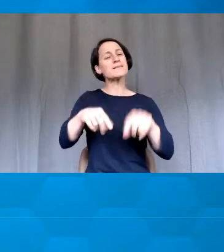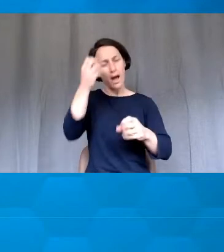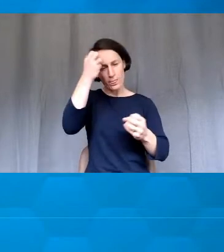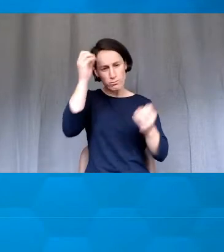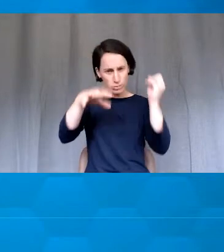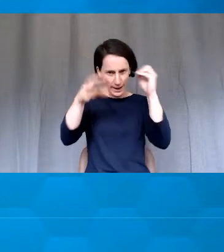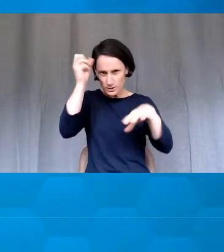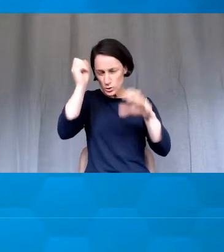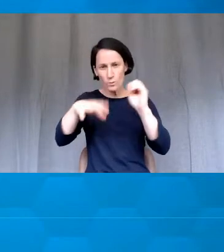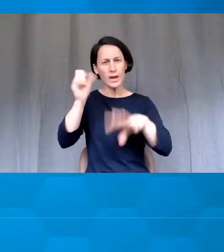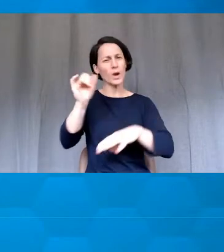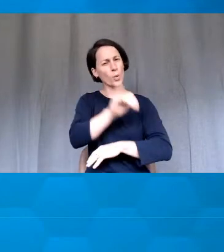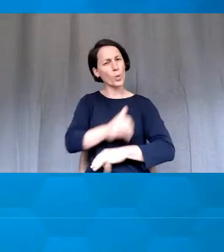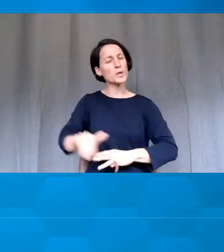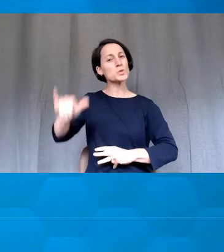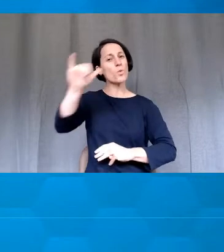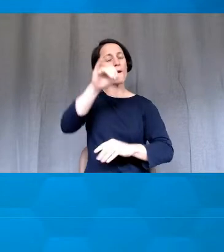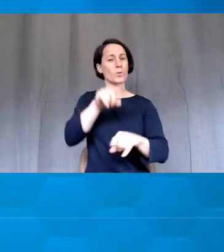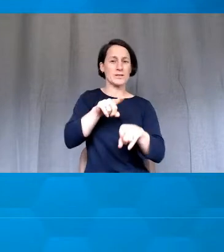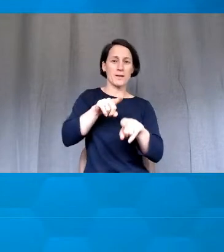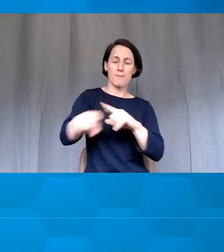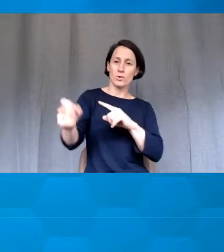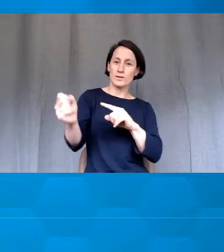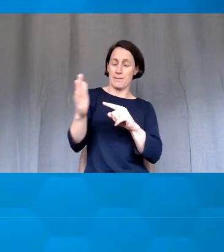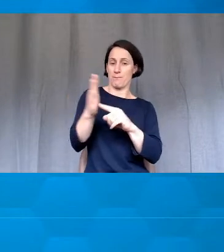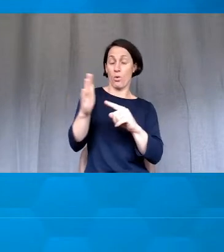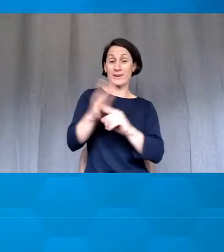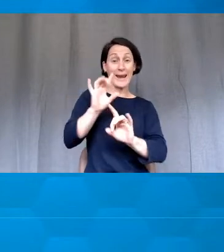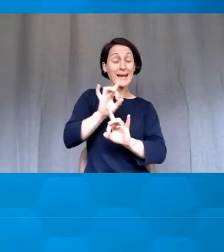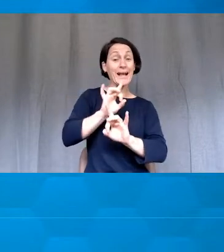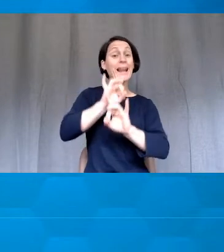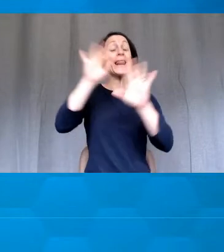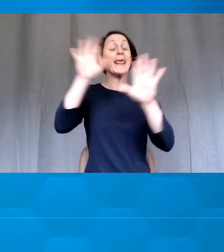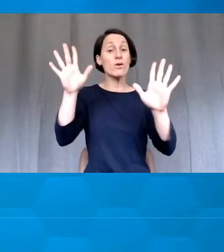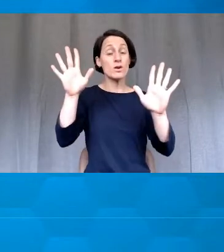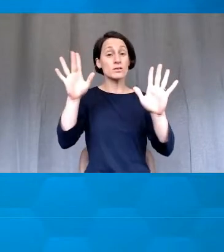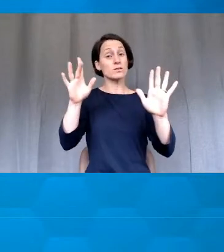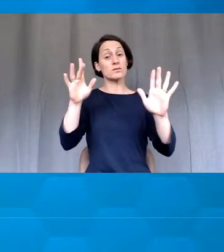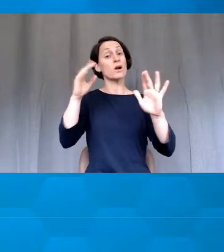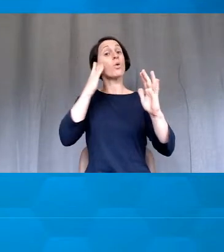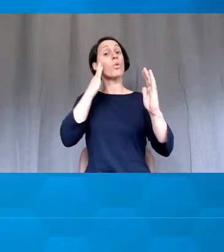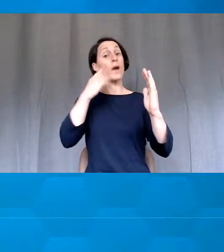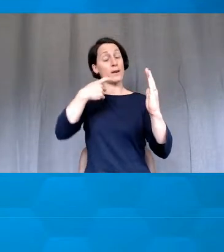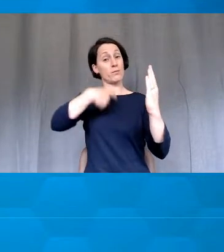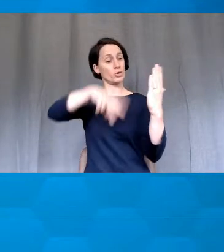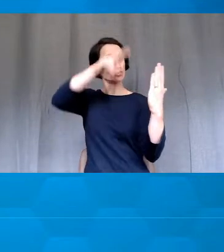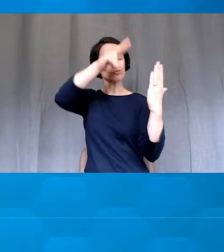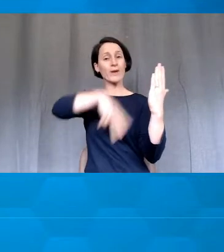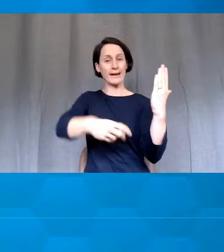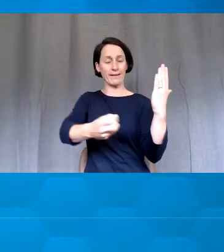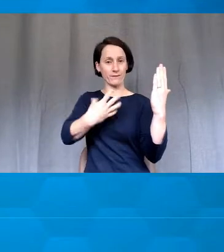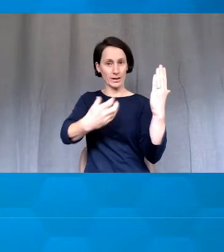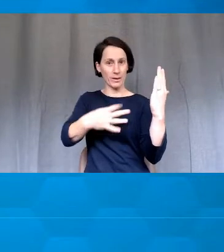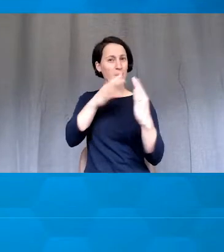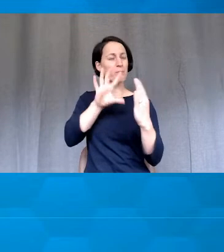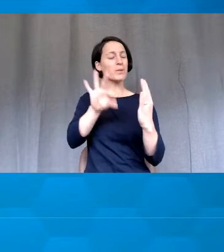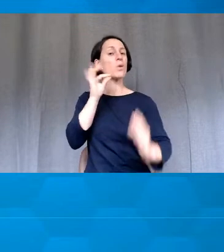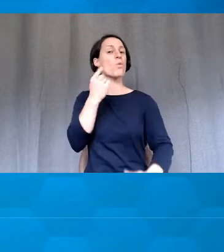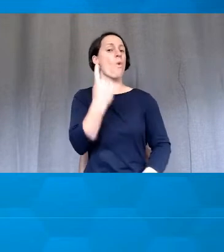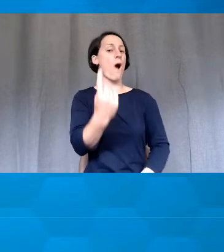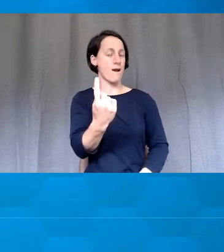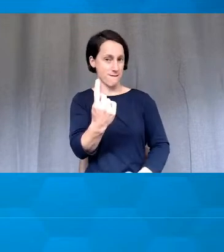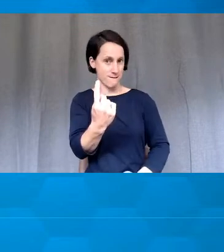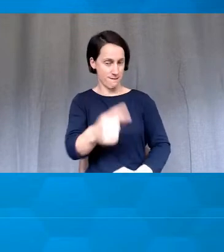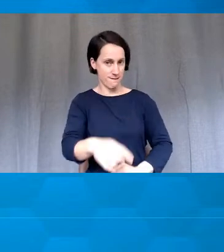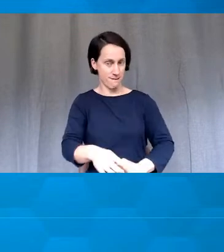clearest theme in the feedback that everyone chose to read out. And I say, you've just got to pick one theme. And so